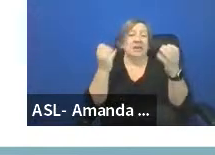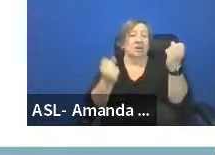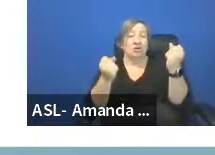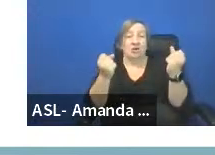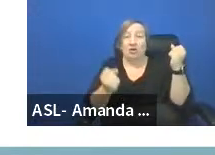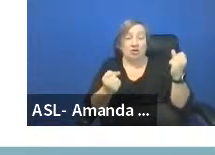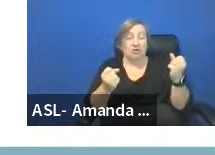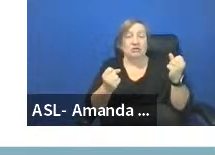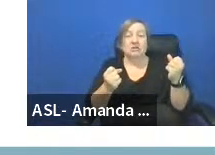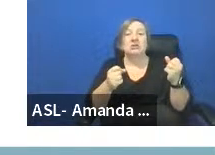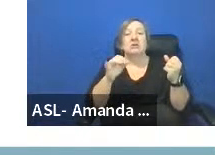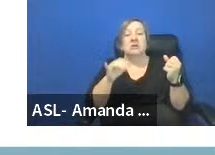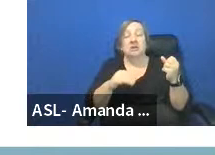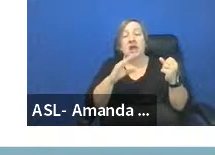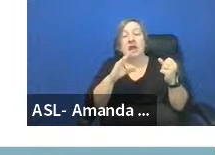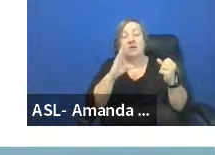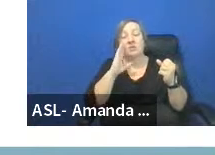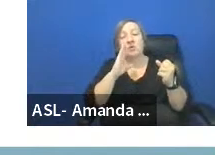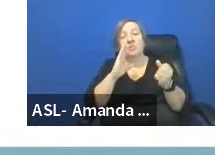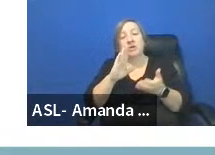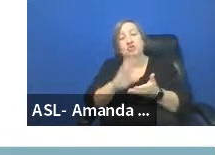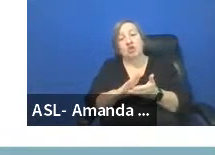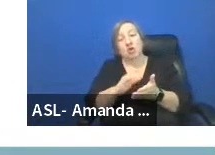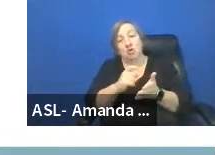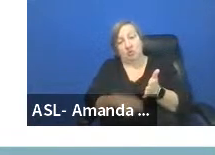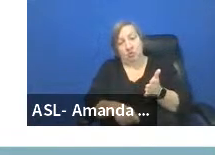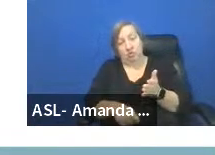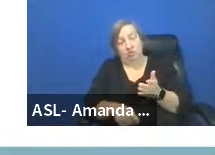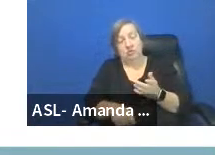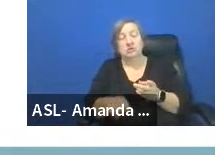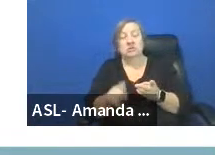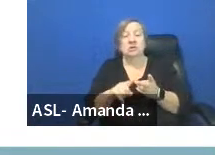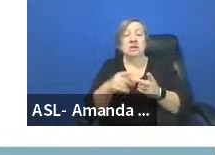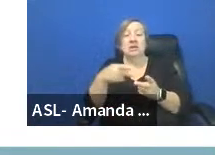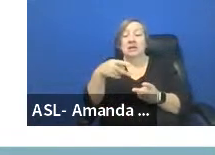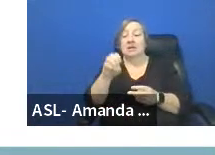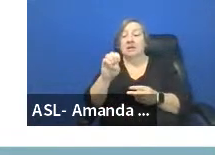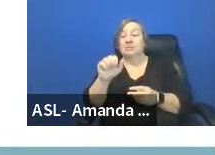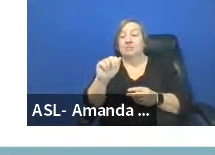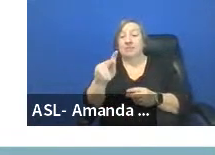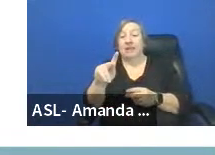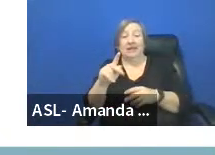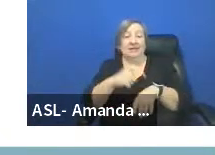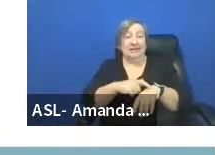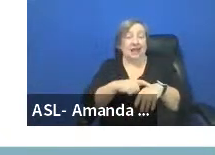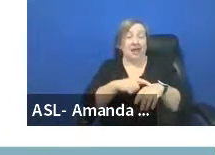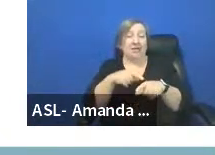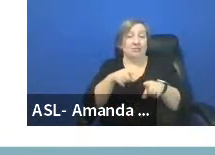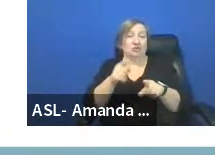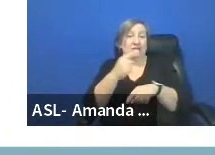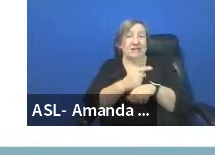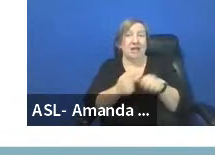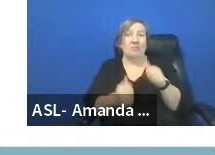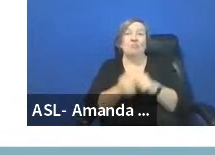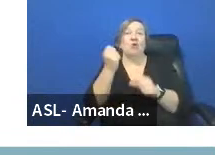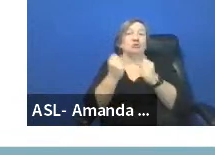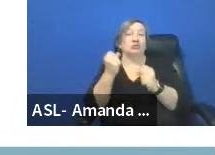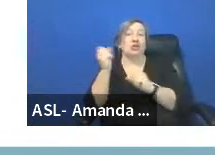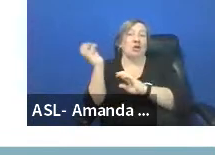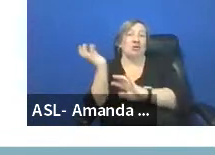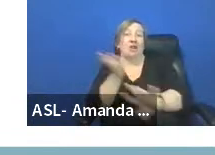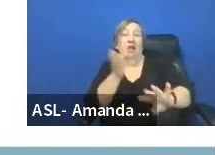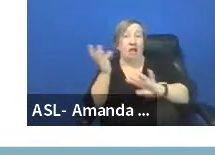roadway, that is anticipated to be a lower toll. The peak time periods during the day where most of the cars are going through, that